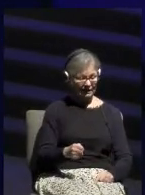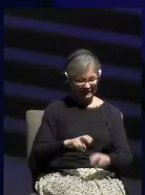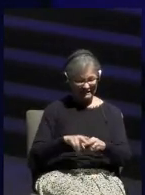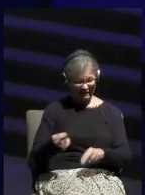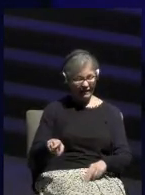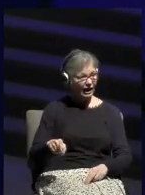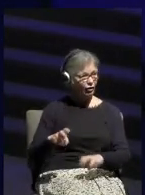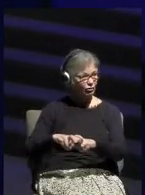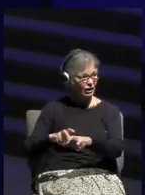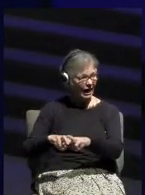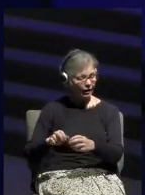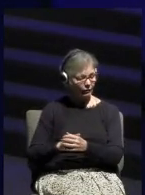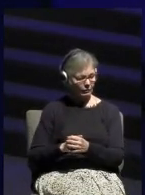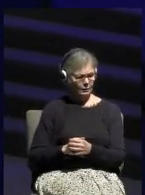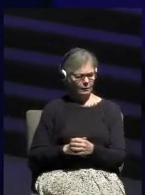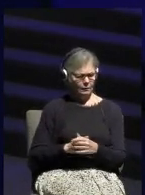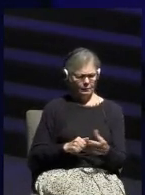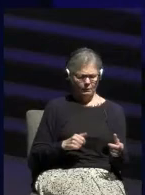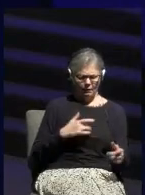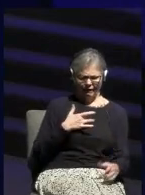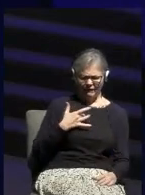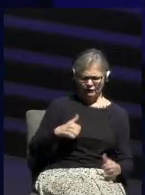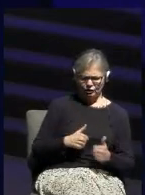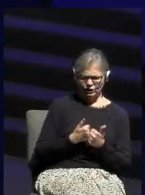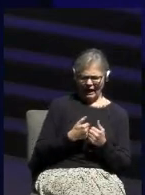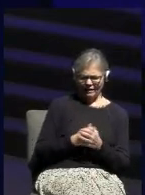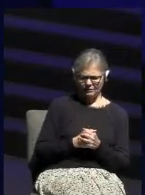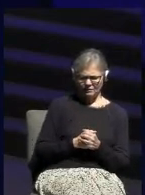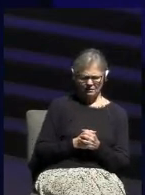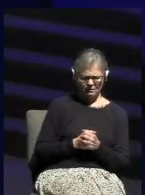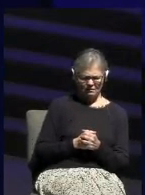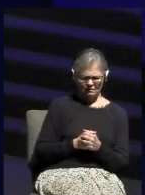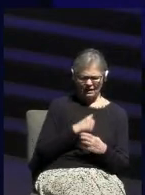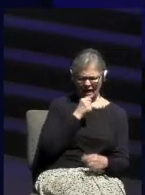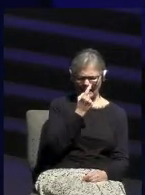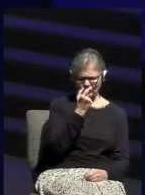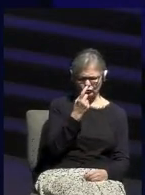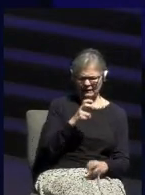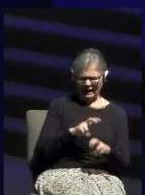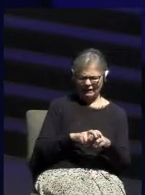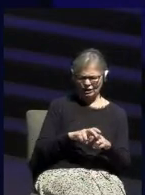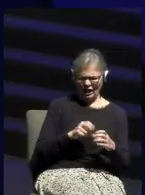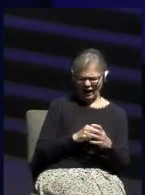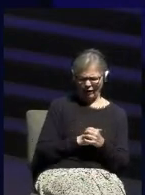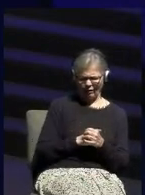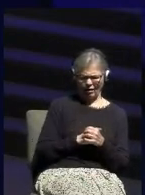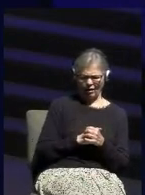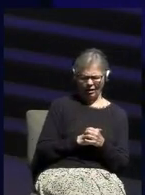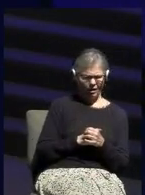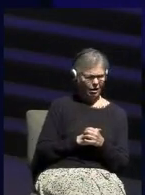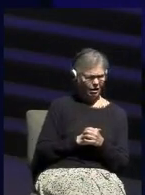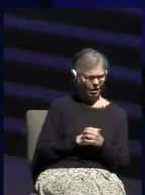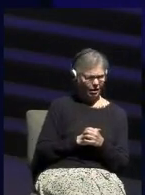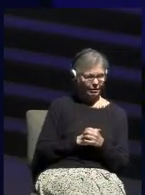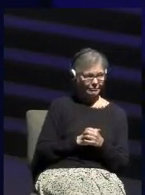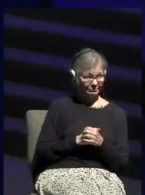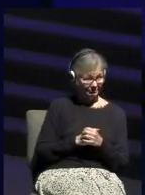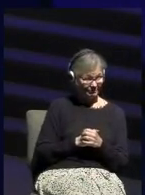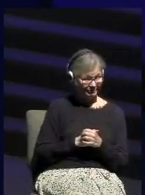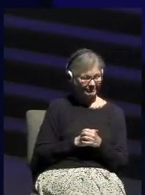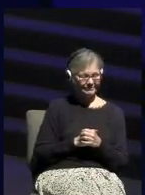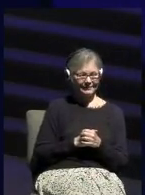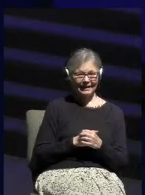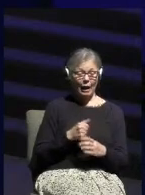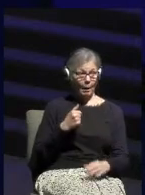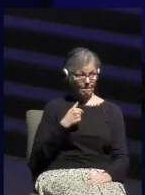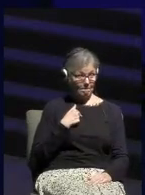challenging. Now, this is a hard concept because you just can't even think about not sitting in a chair. And I'm going to tell you, thinking about sitting on the